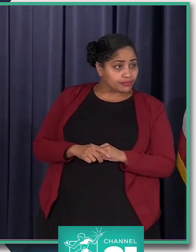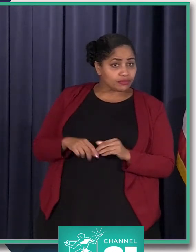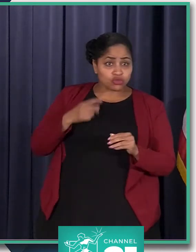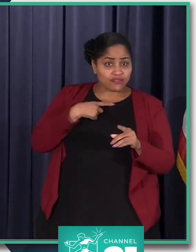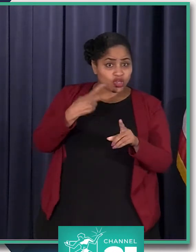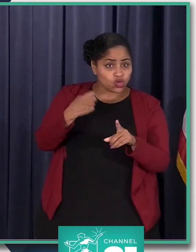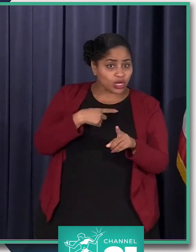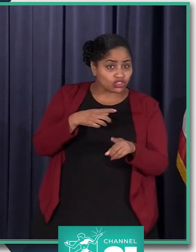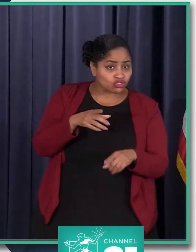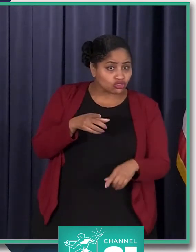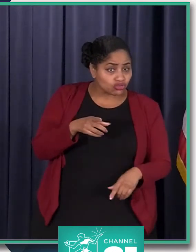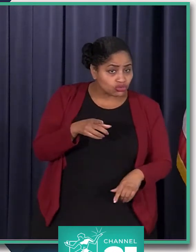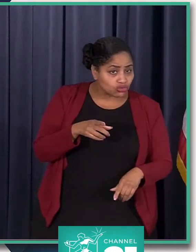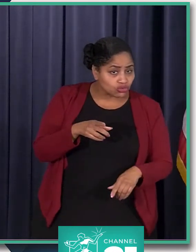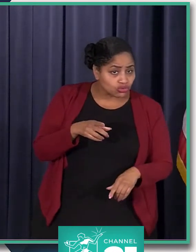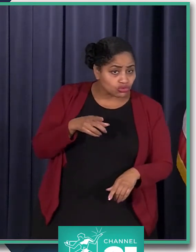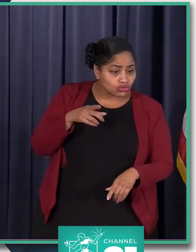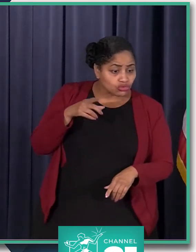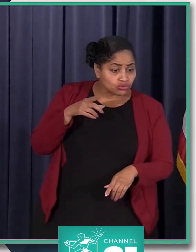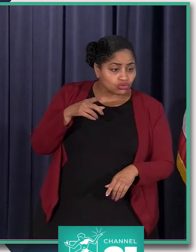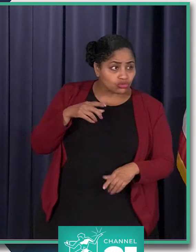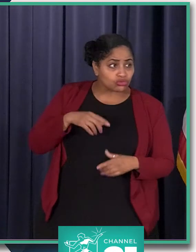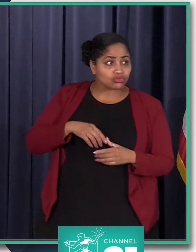did you have a question?